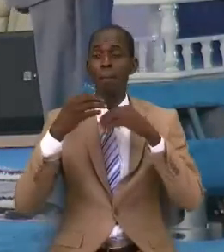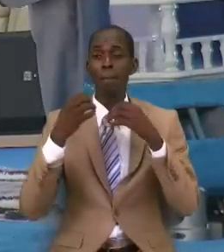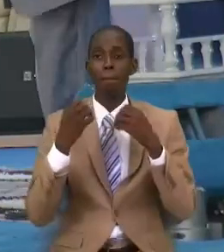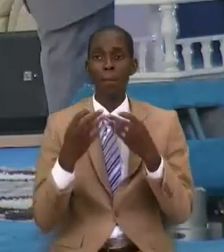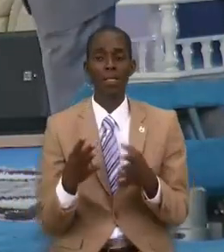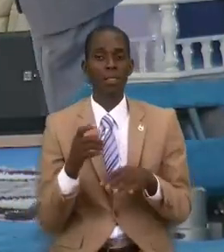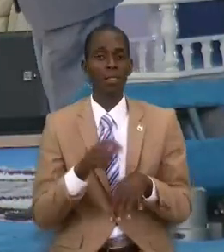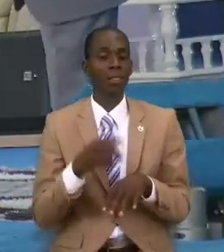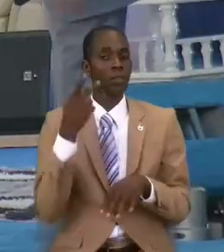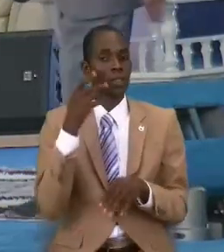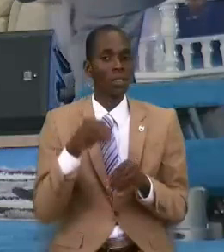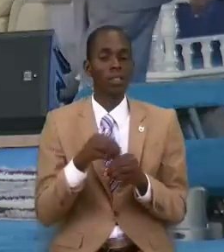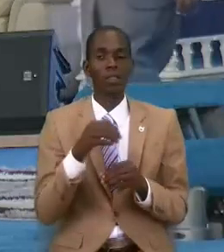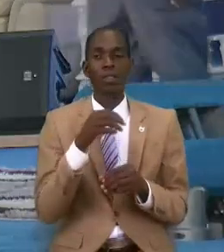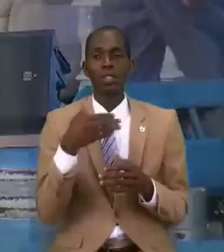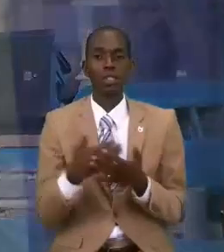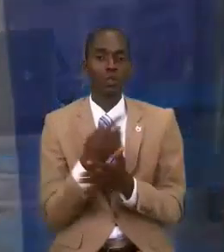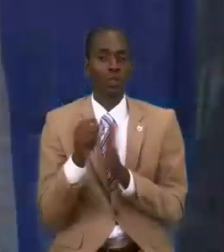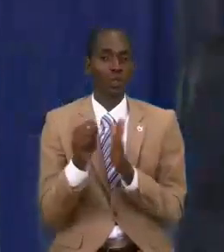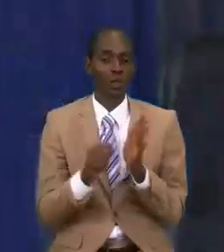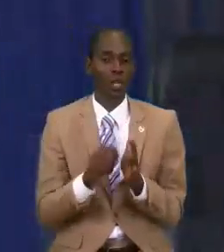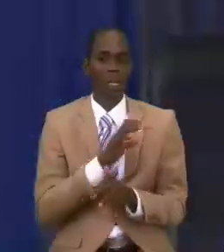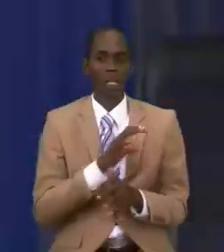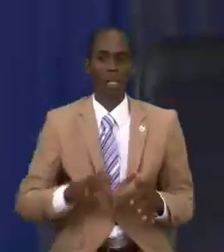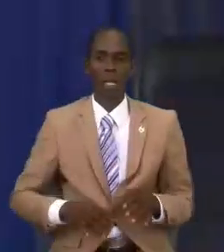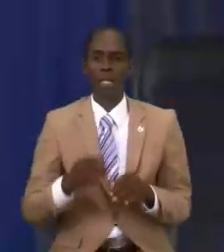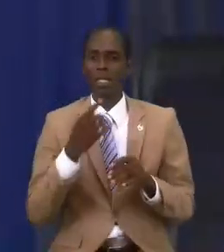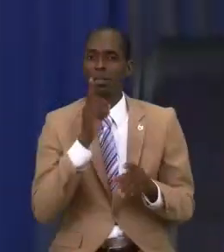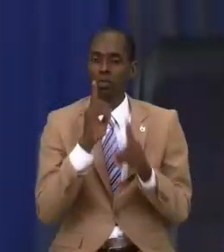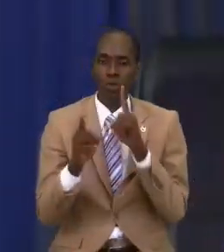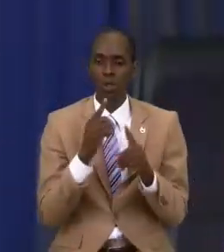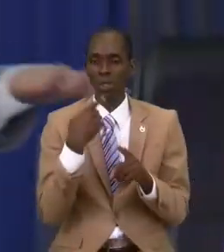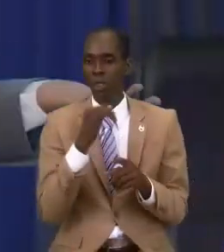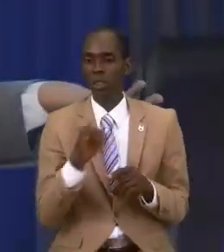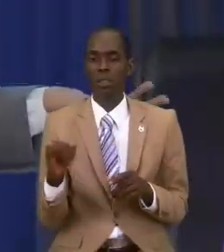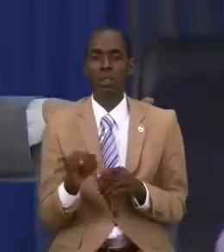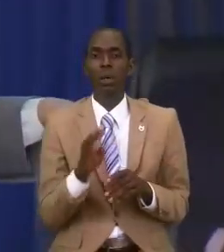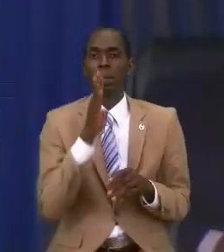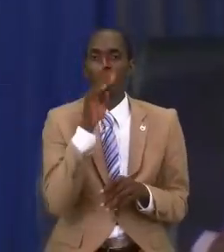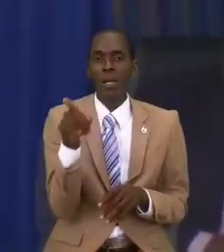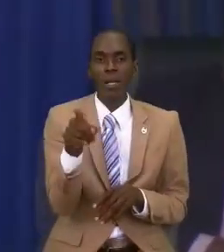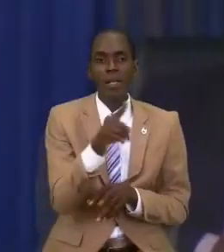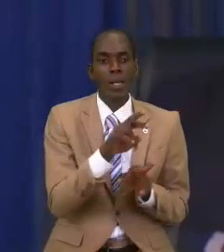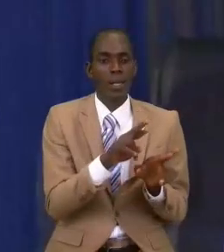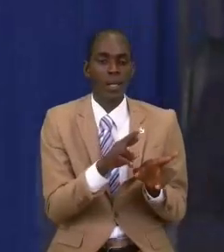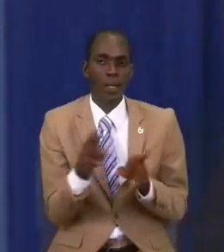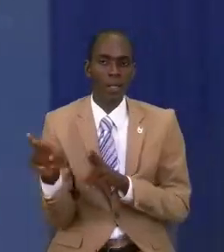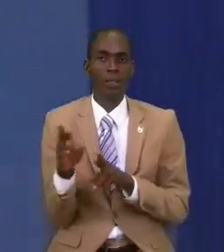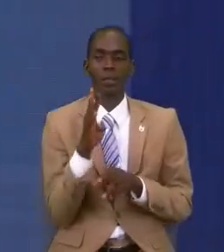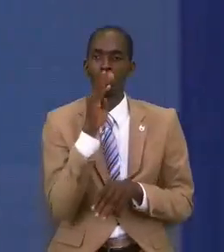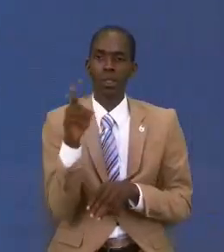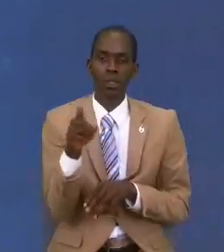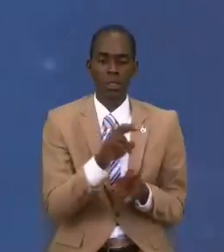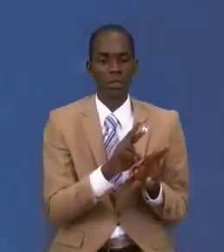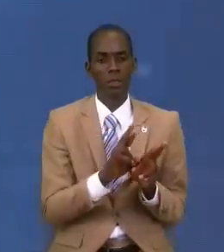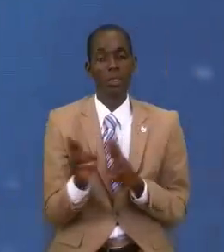ready, be ye ready. And he, Christ, is the sufficiency and our readiness. Is the one that gets